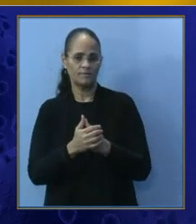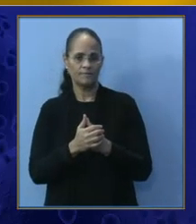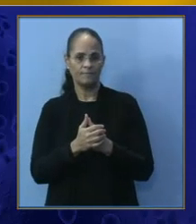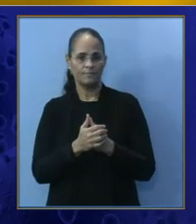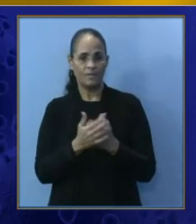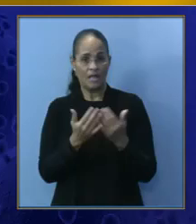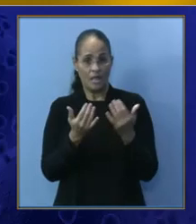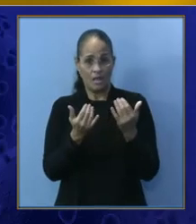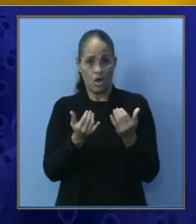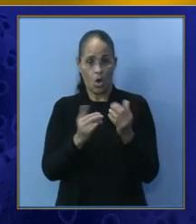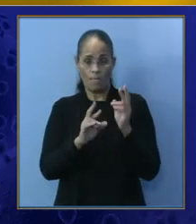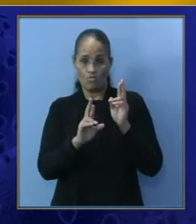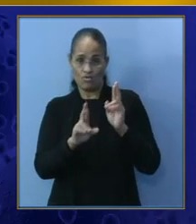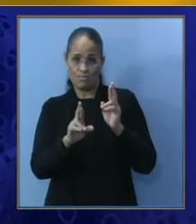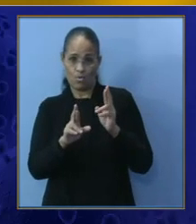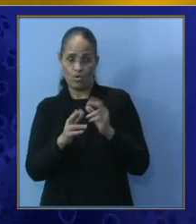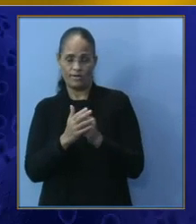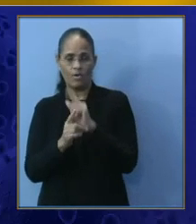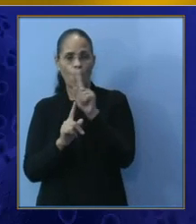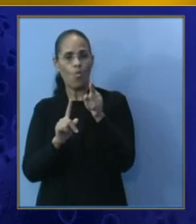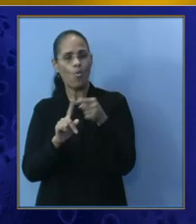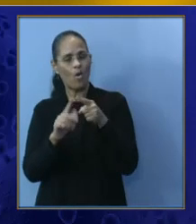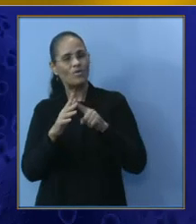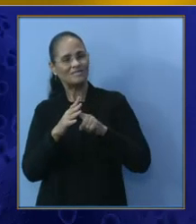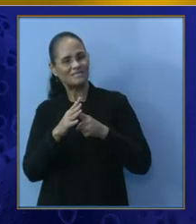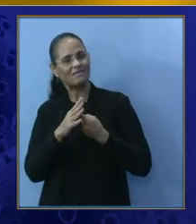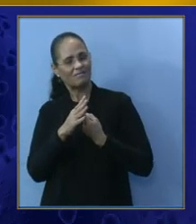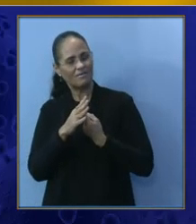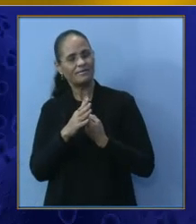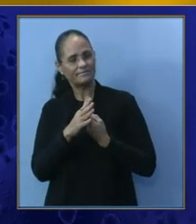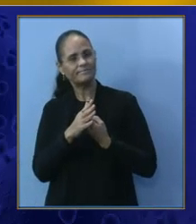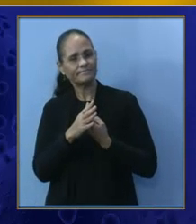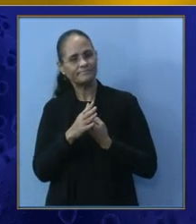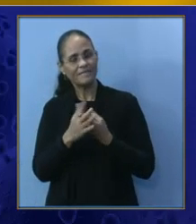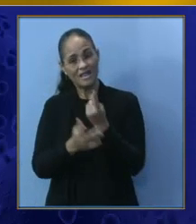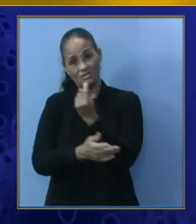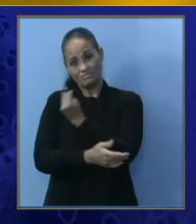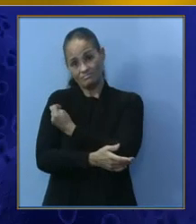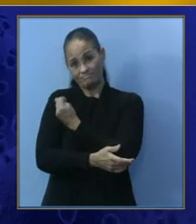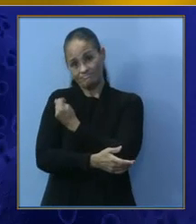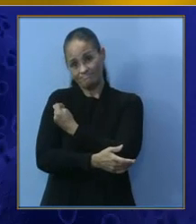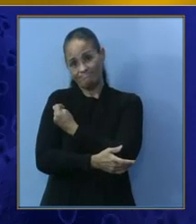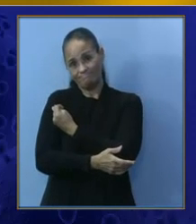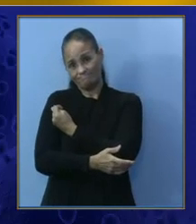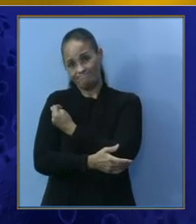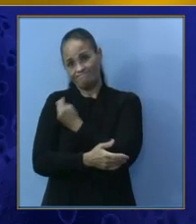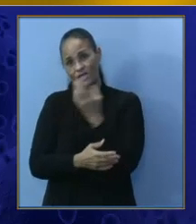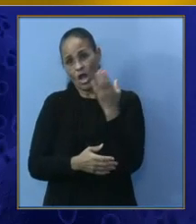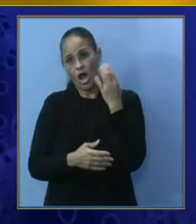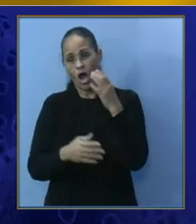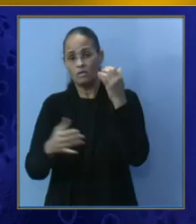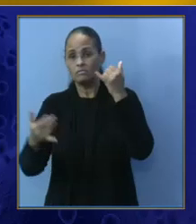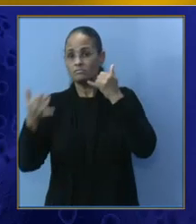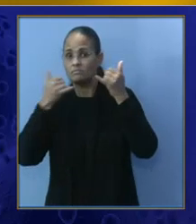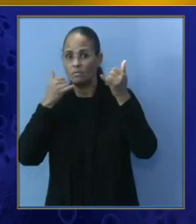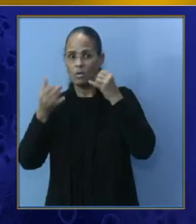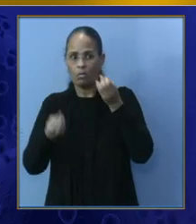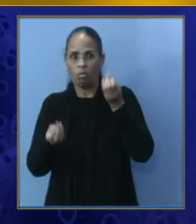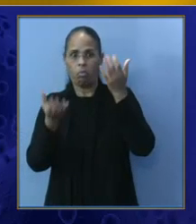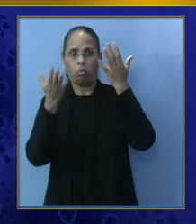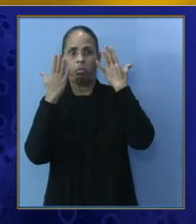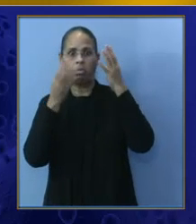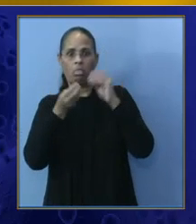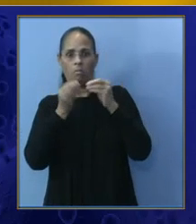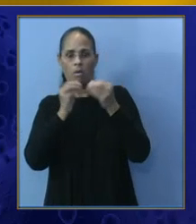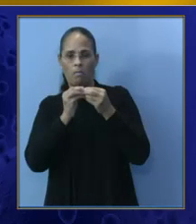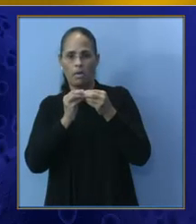As has been reported, when we initially opened the vaccination hotline, we were overwhelmed with the number of residents